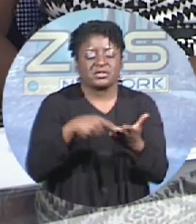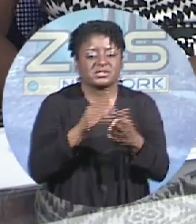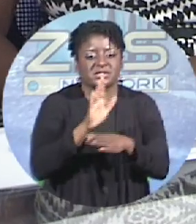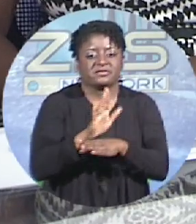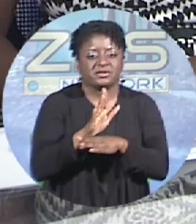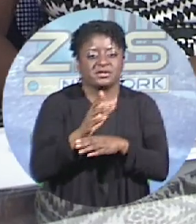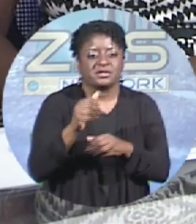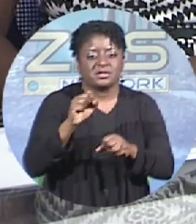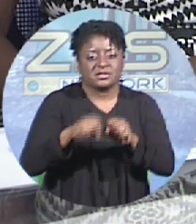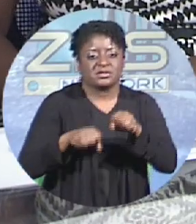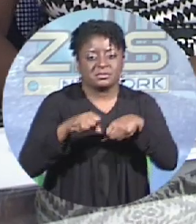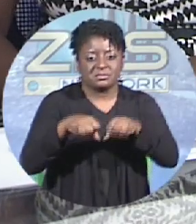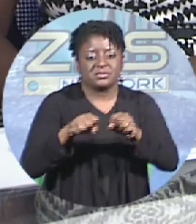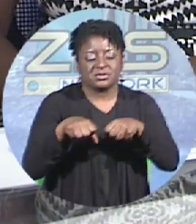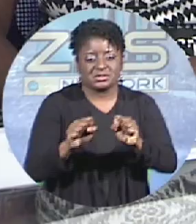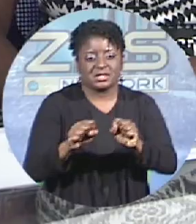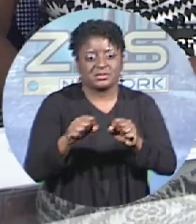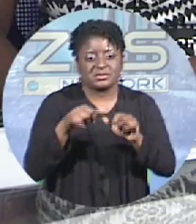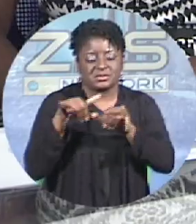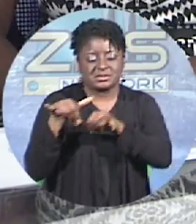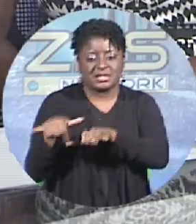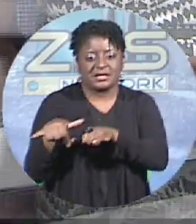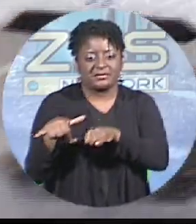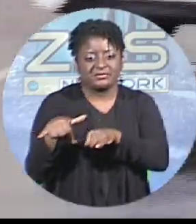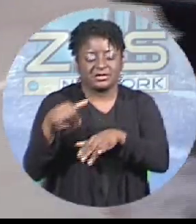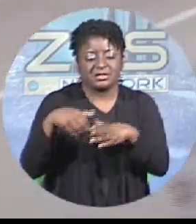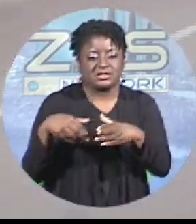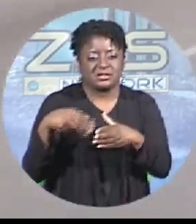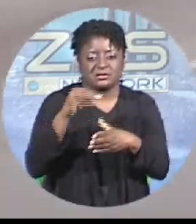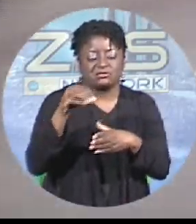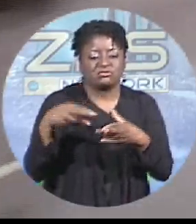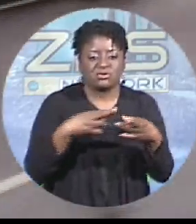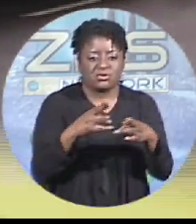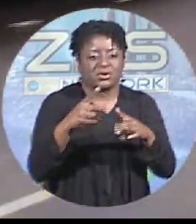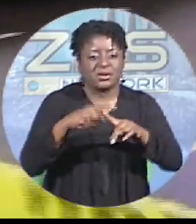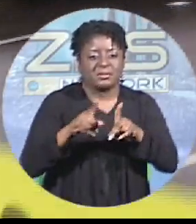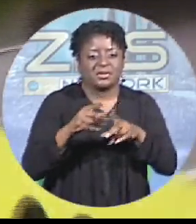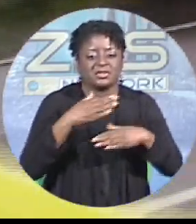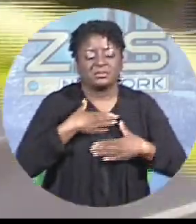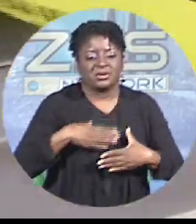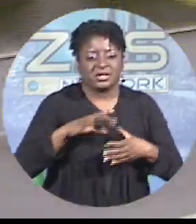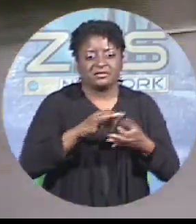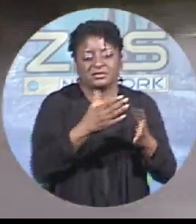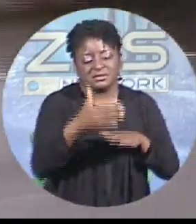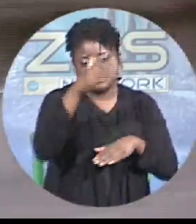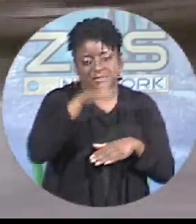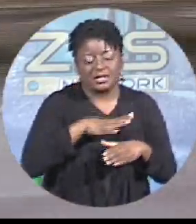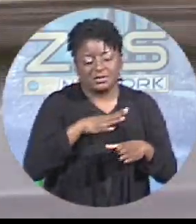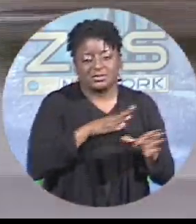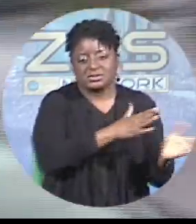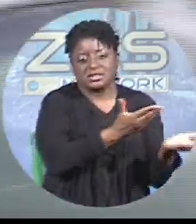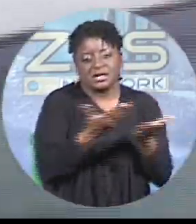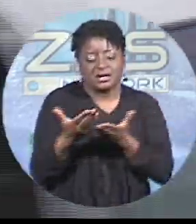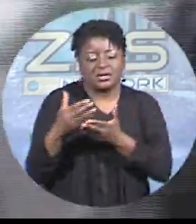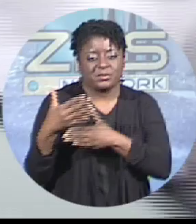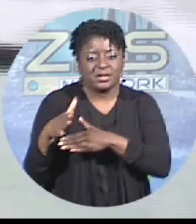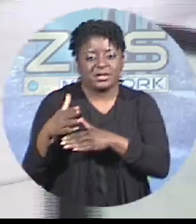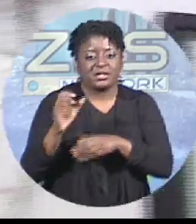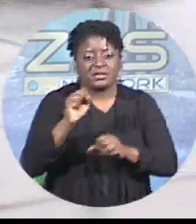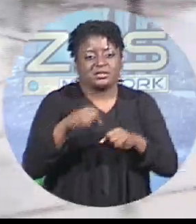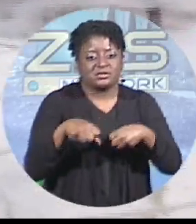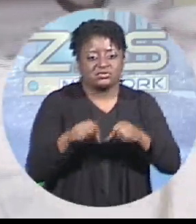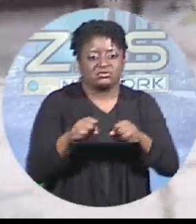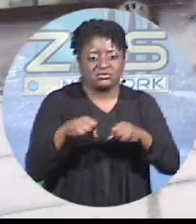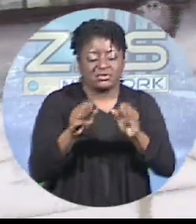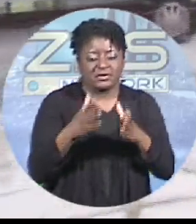street, but the body of the deceased had been taken away. Police say around 1 o'clock this afternoon, the cyclist was traveling along Marathon Road when